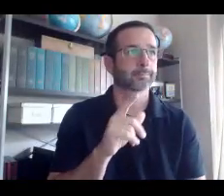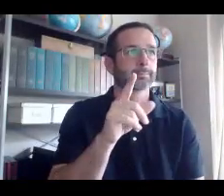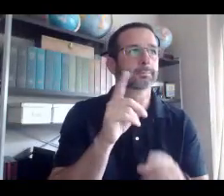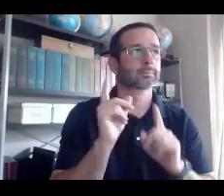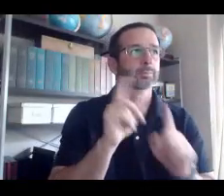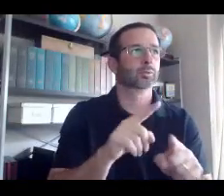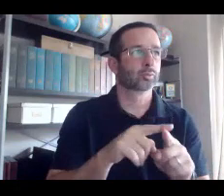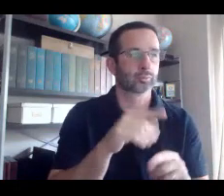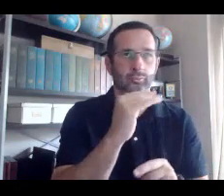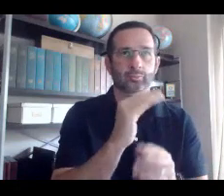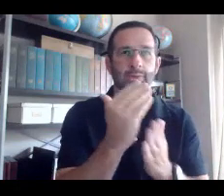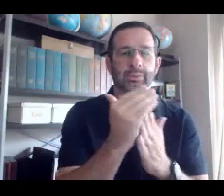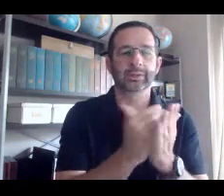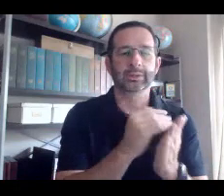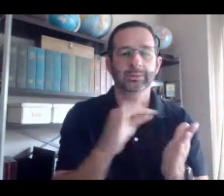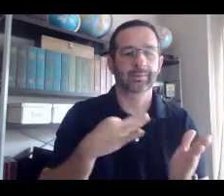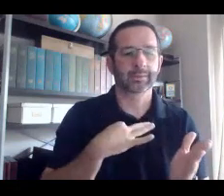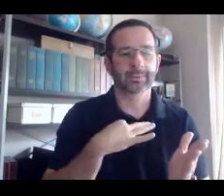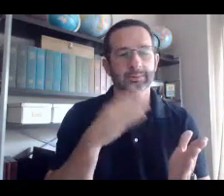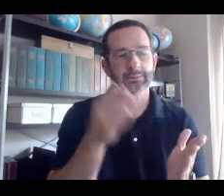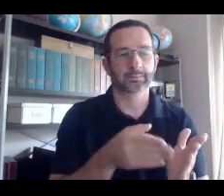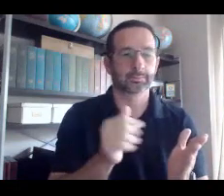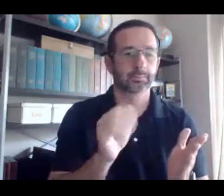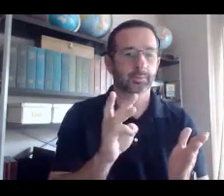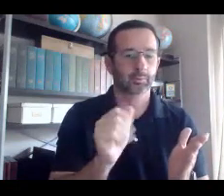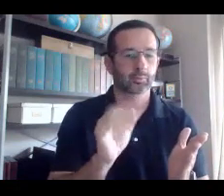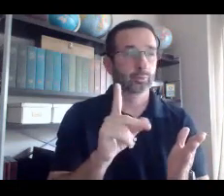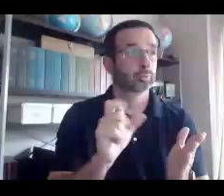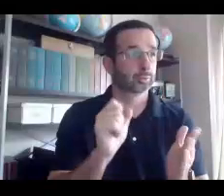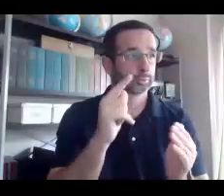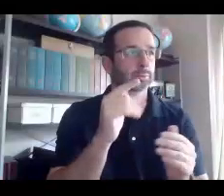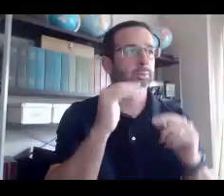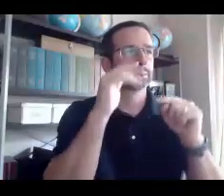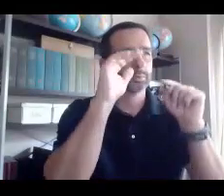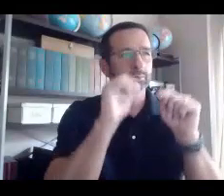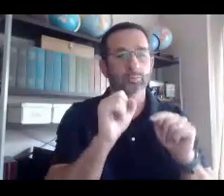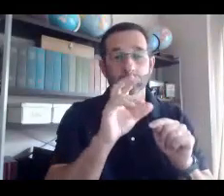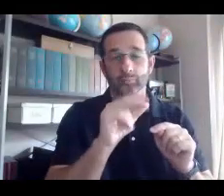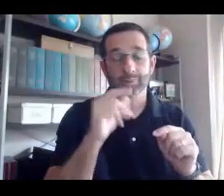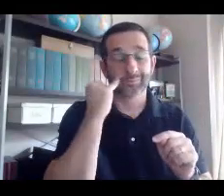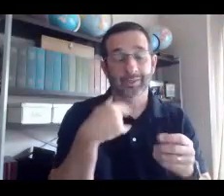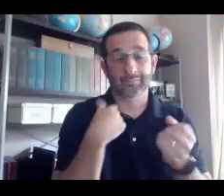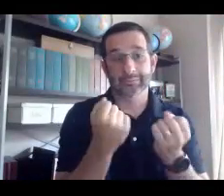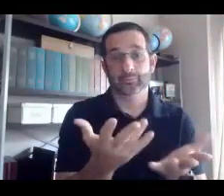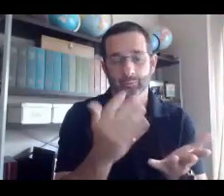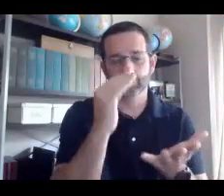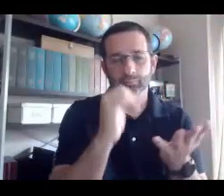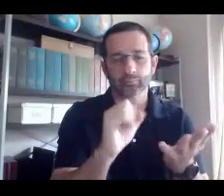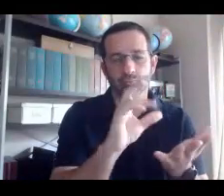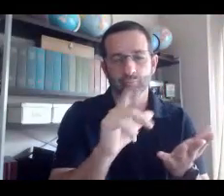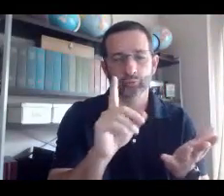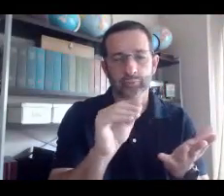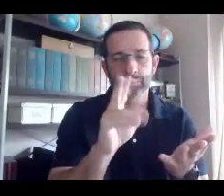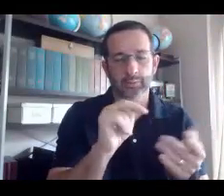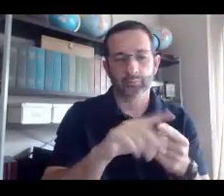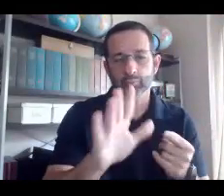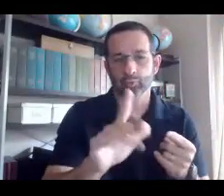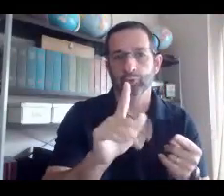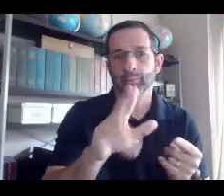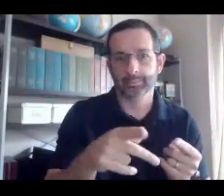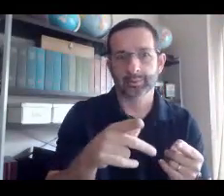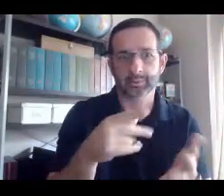for participant portal, you'll see list of application/award. If you